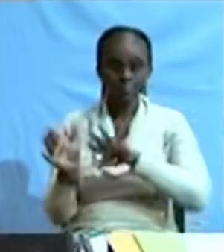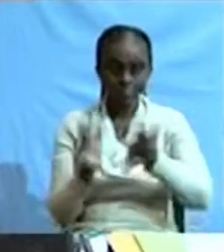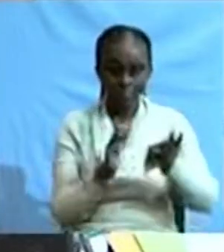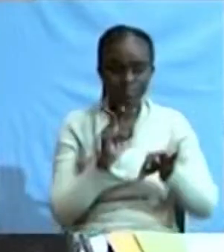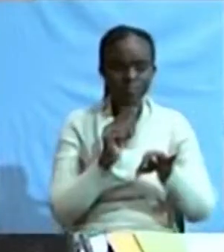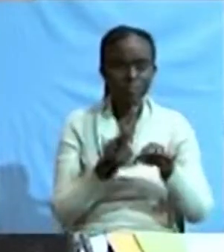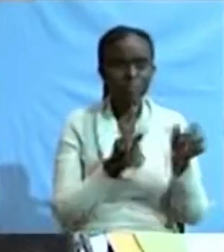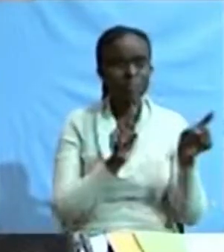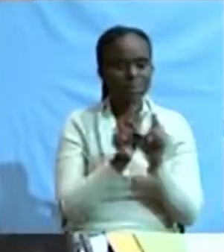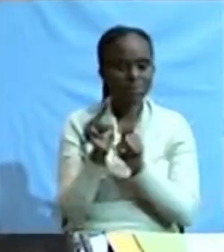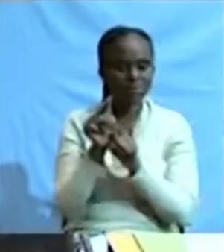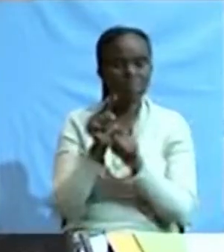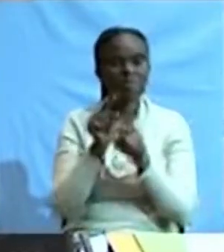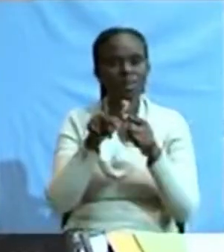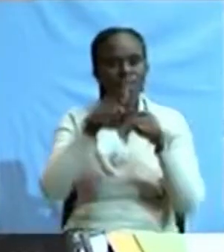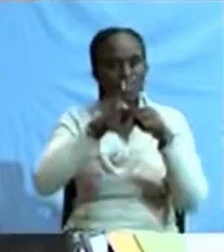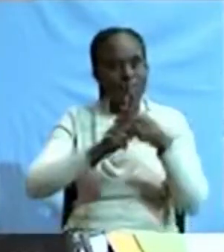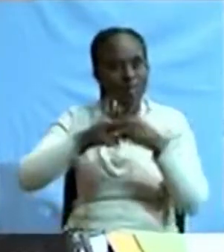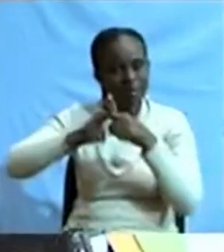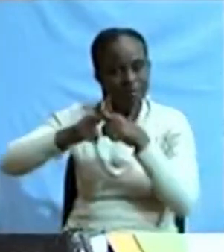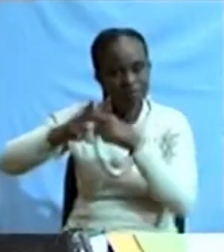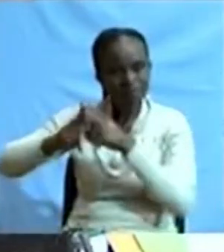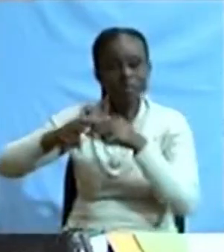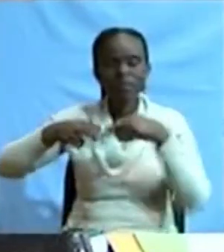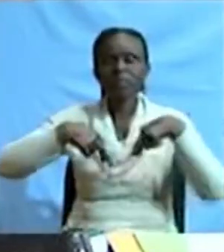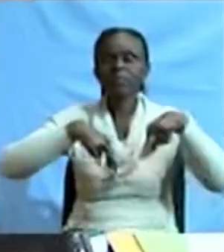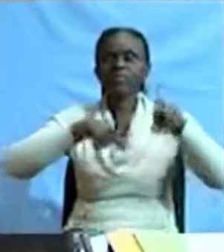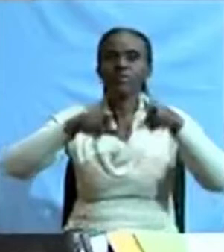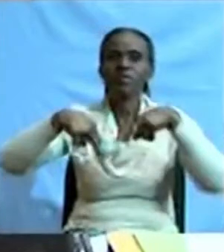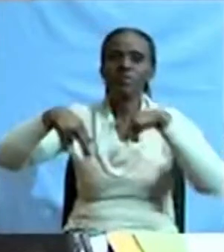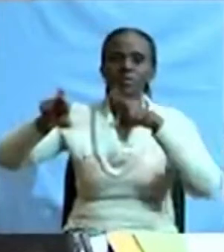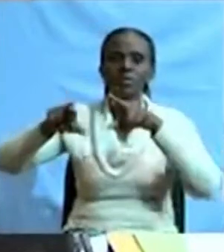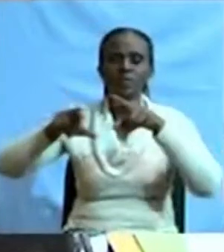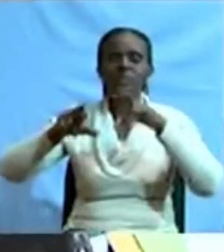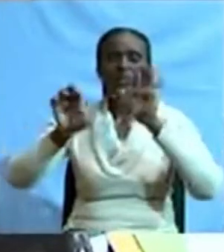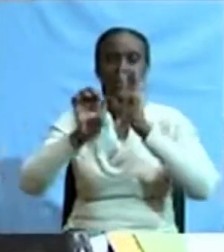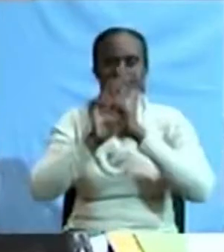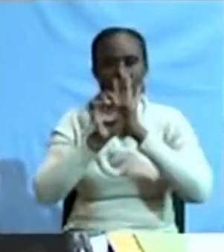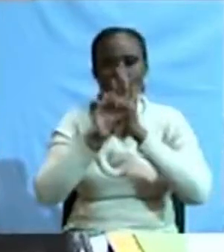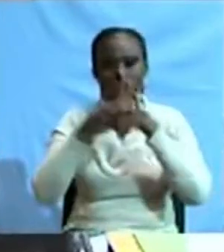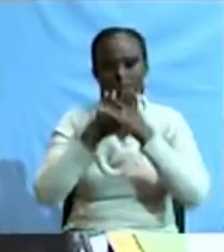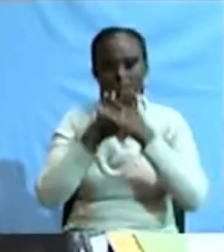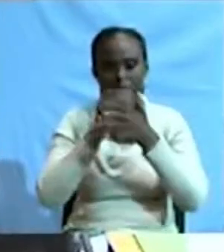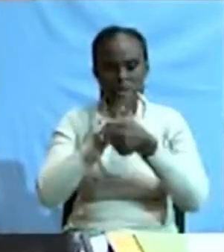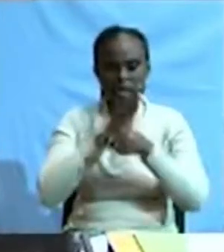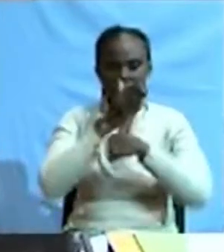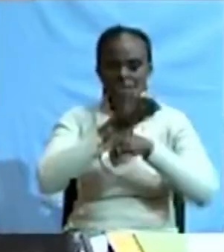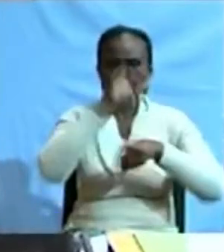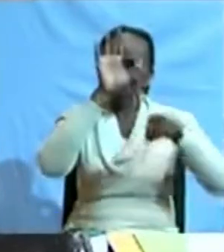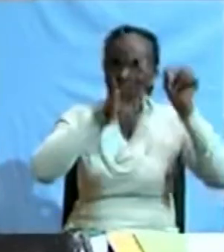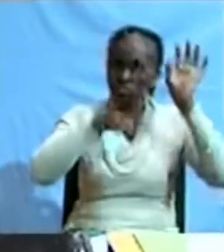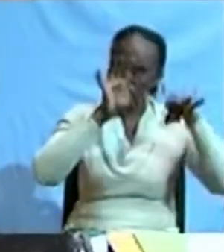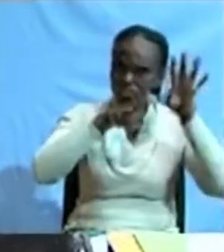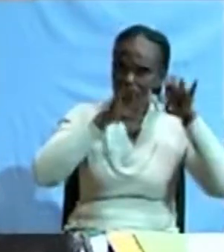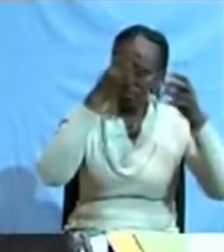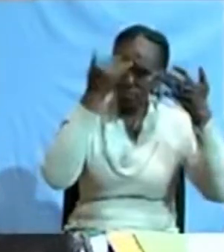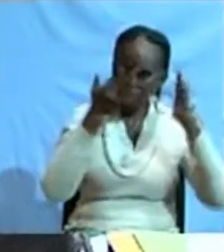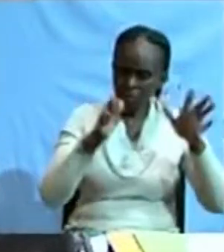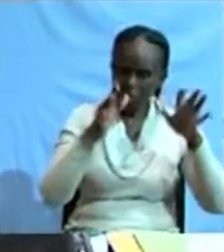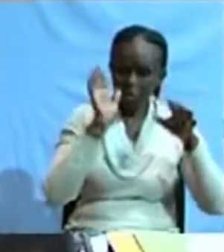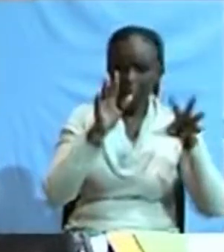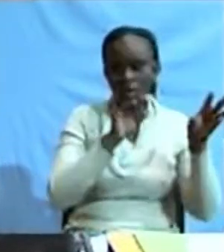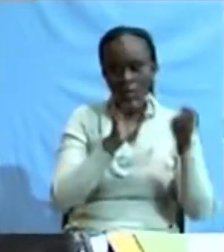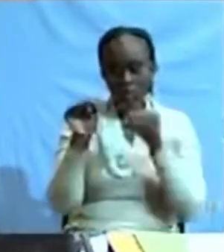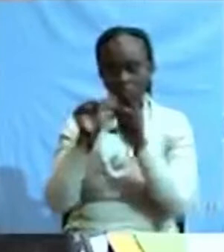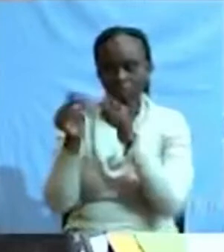are also maintaining the roads, like How? we indicated. So after the rain season, we are going to move